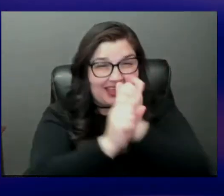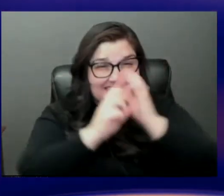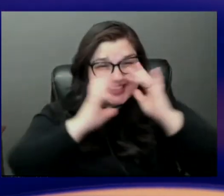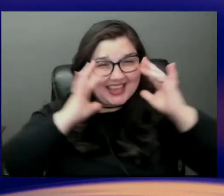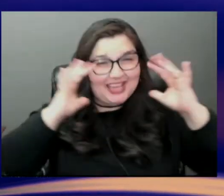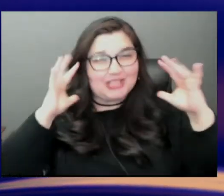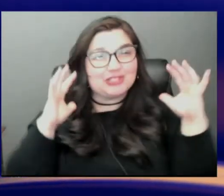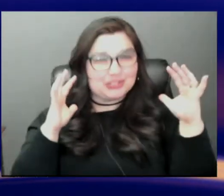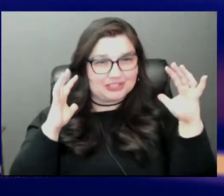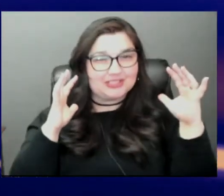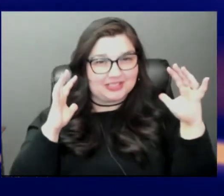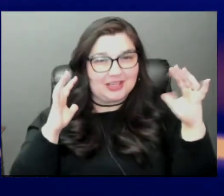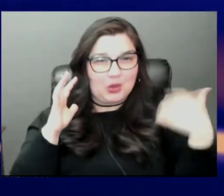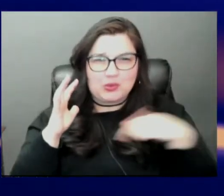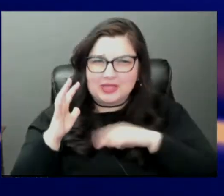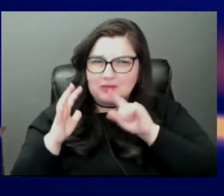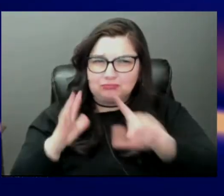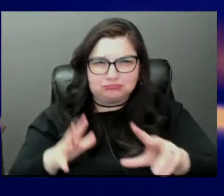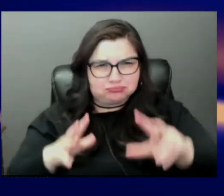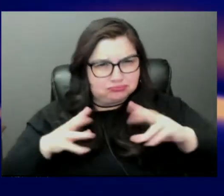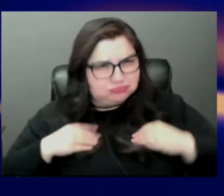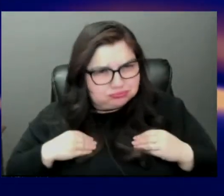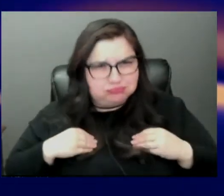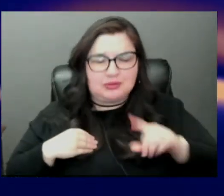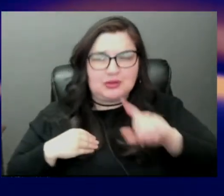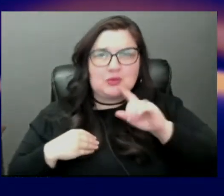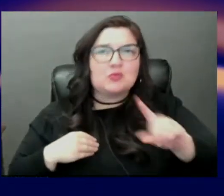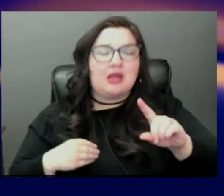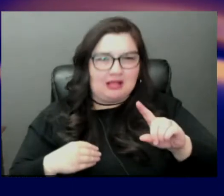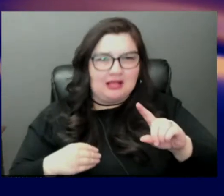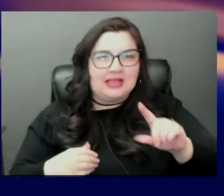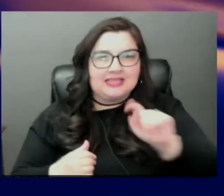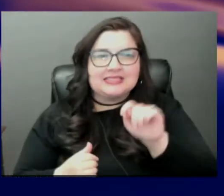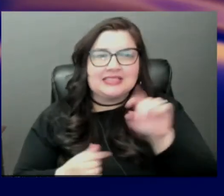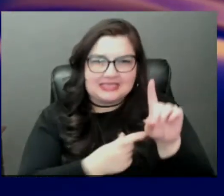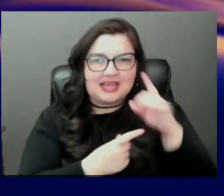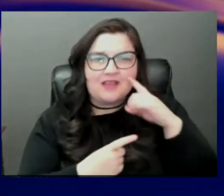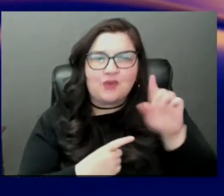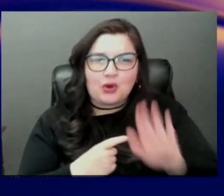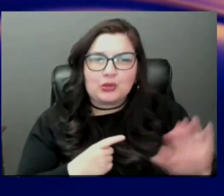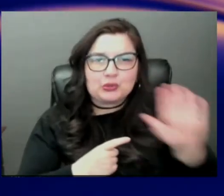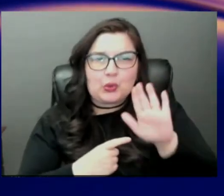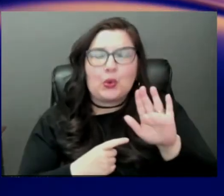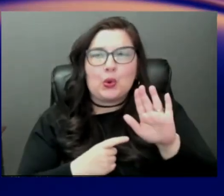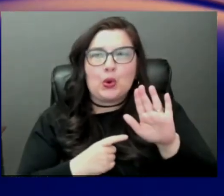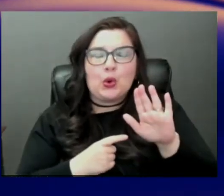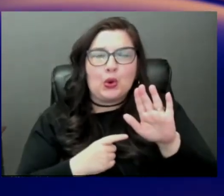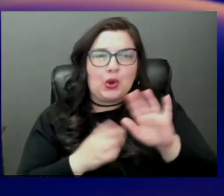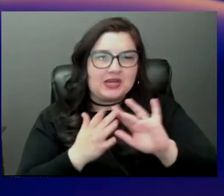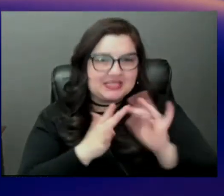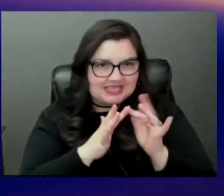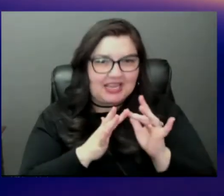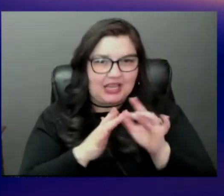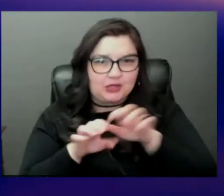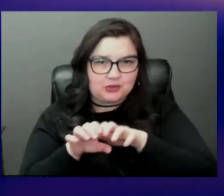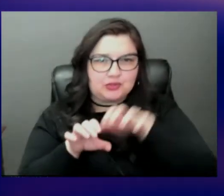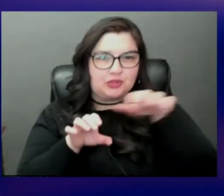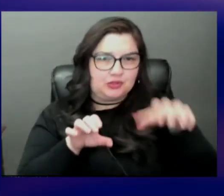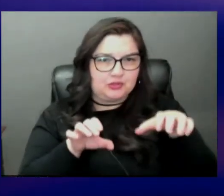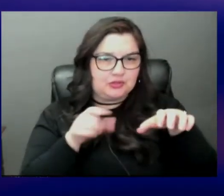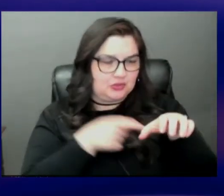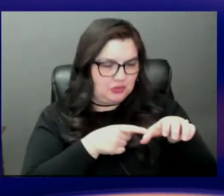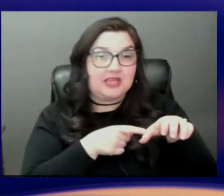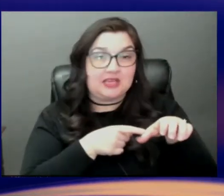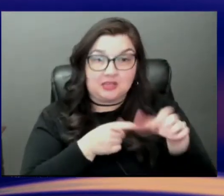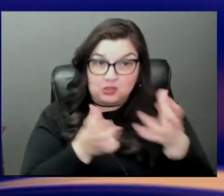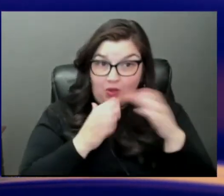we've embraced 3D immersive visualization for your digital twins. And so if you're wanting to create a digital twin of a house,